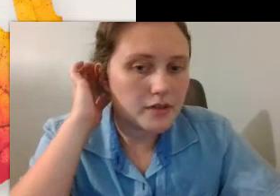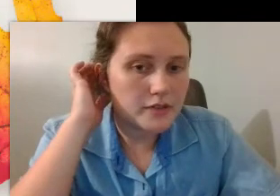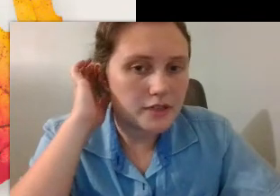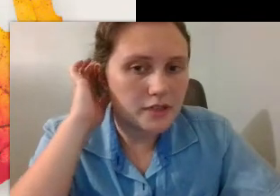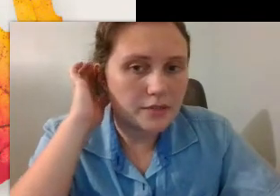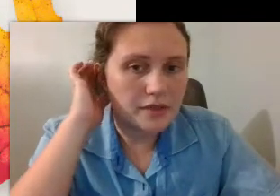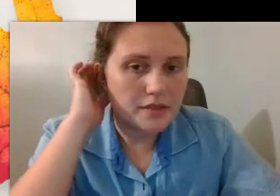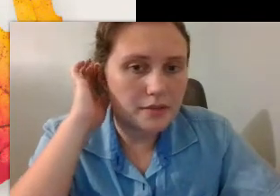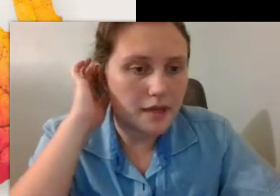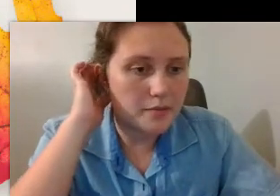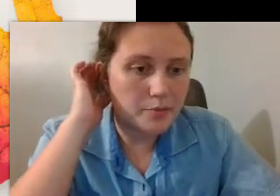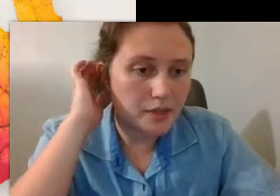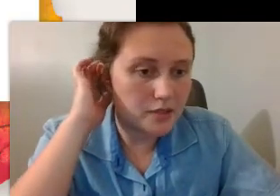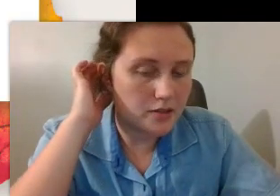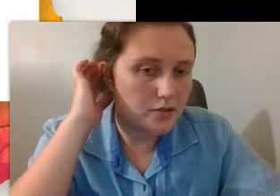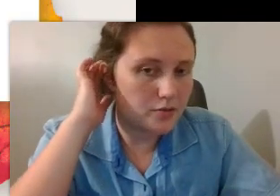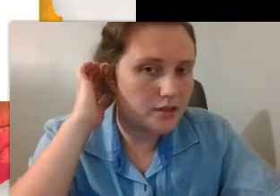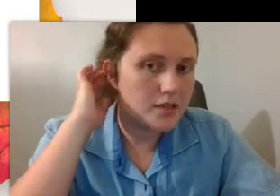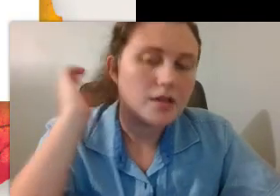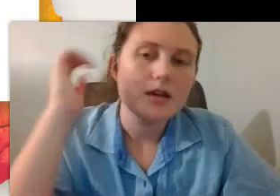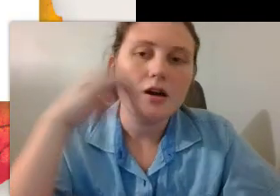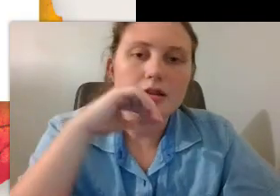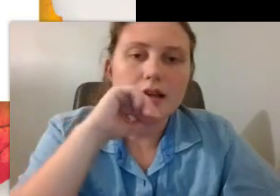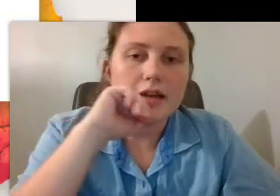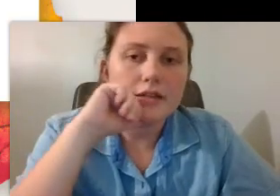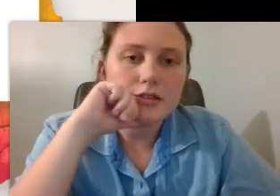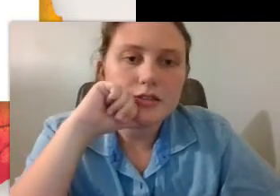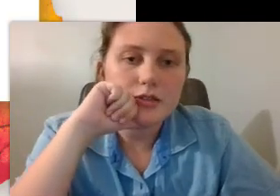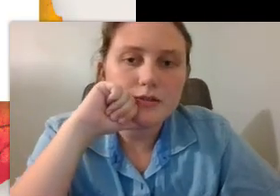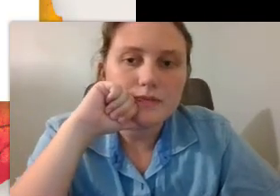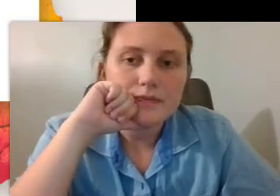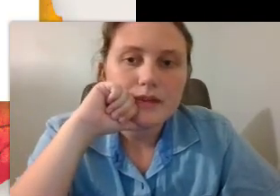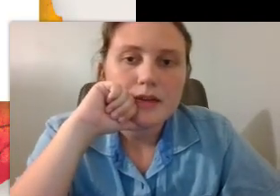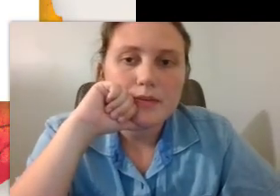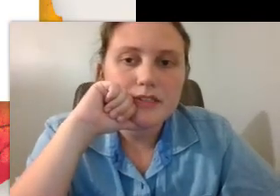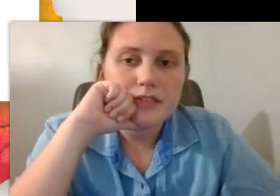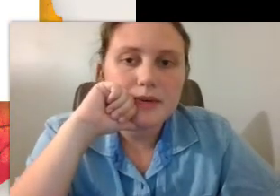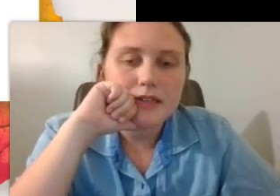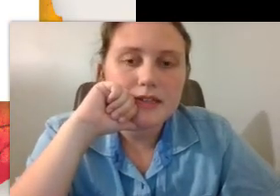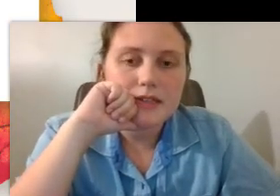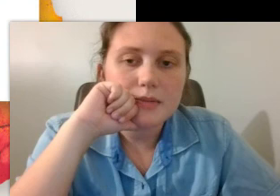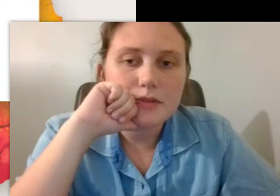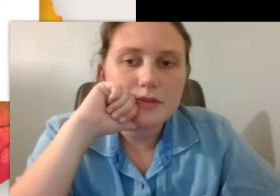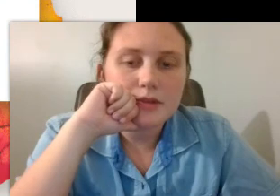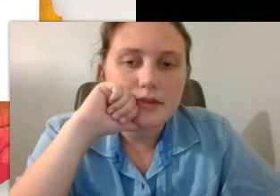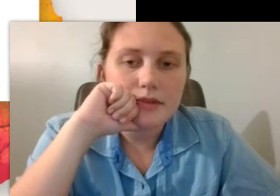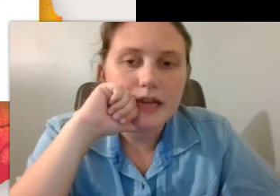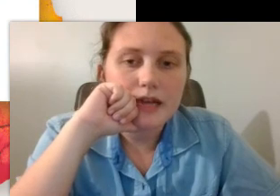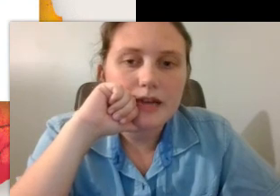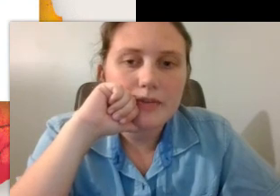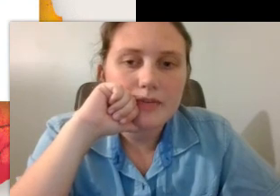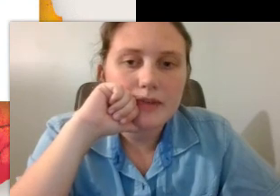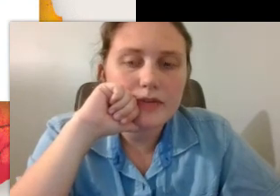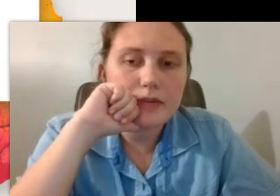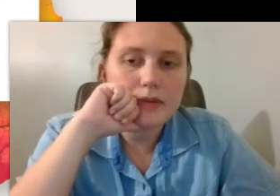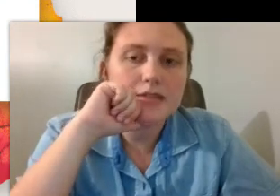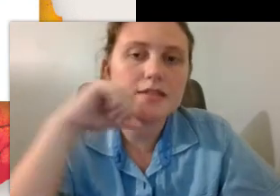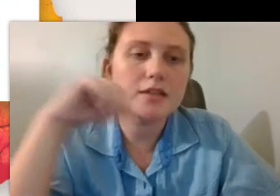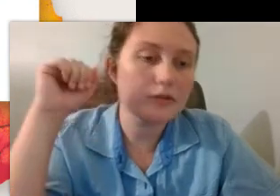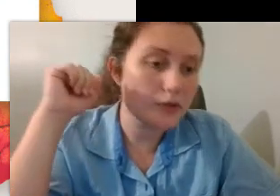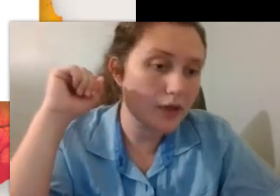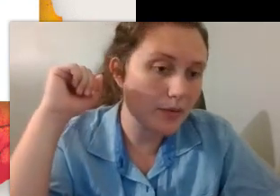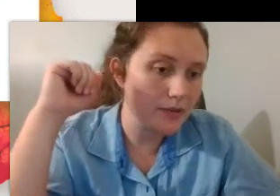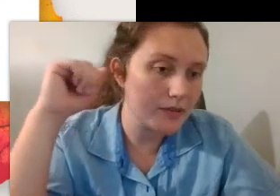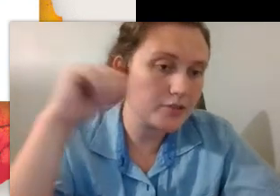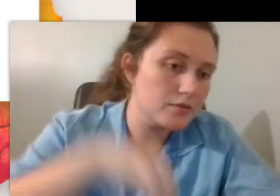So we were obviously going to play some games, but that's not going to work online. So please just practice these numbers 1 through 10. If you want to practice